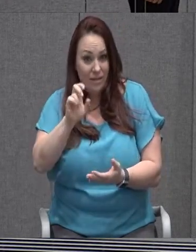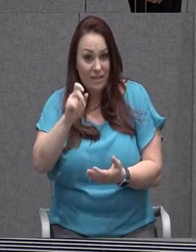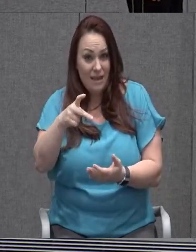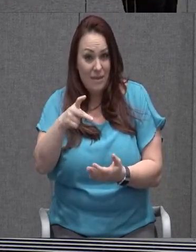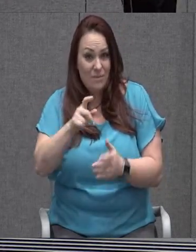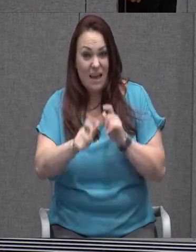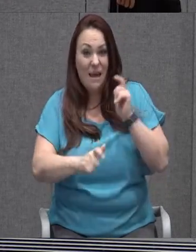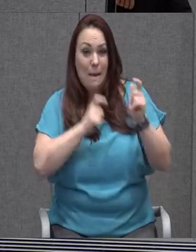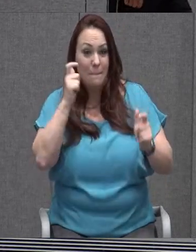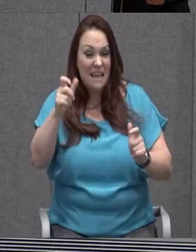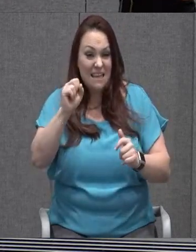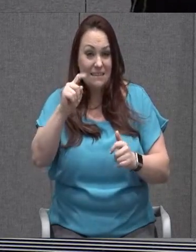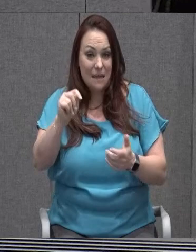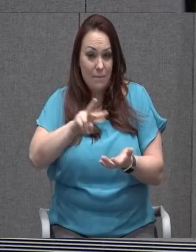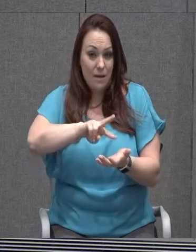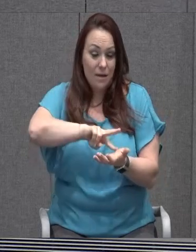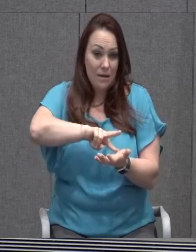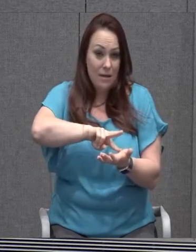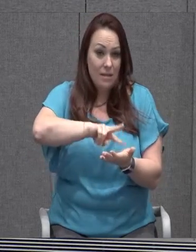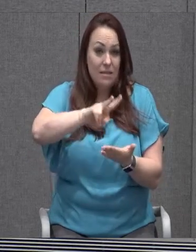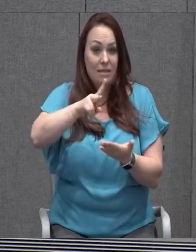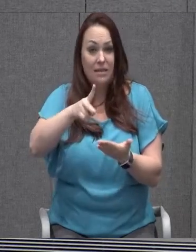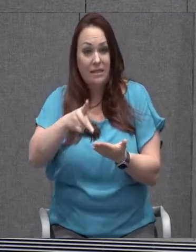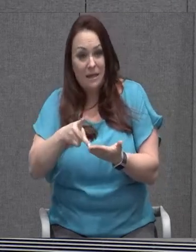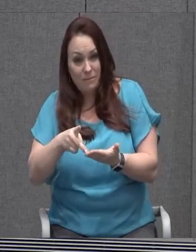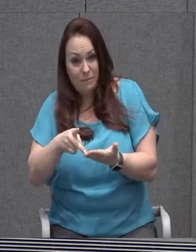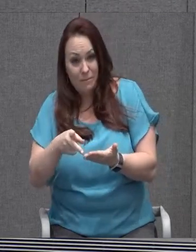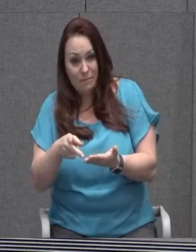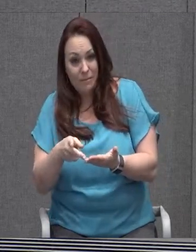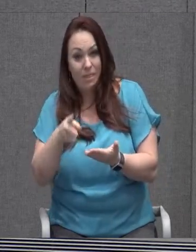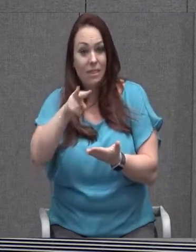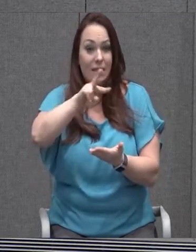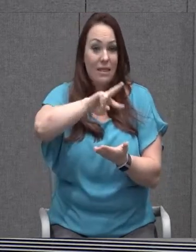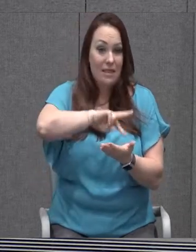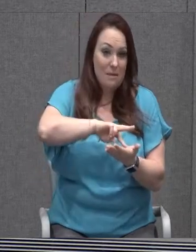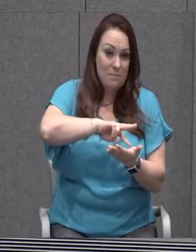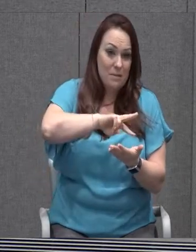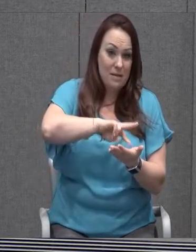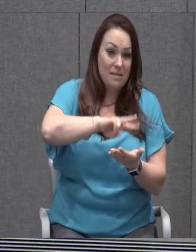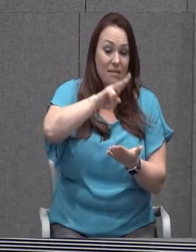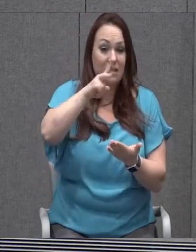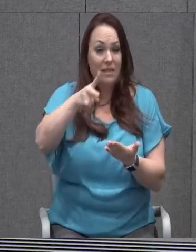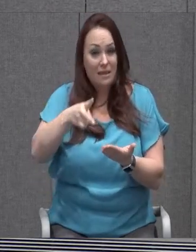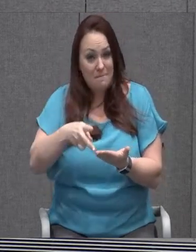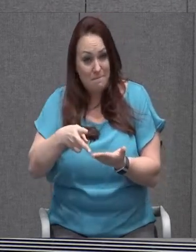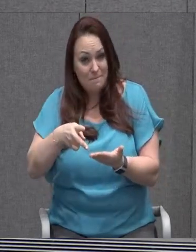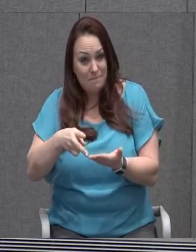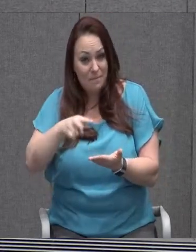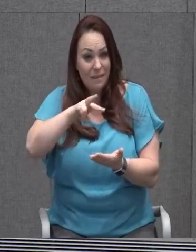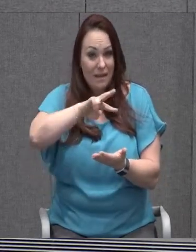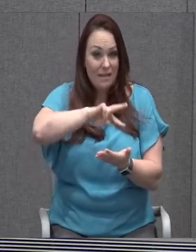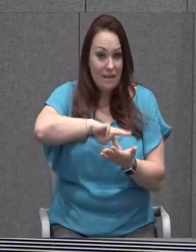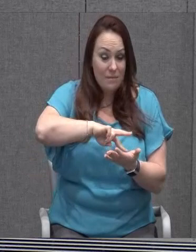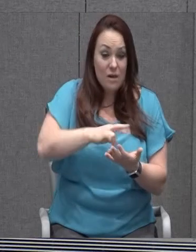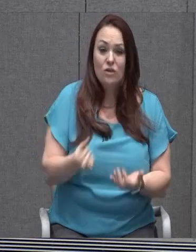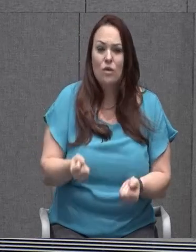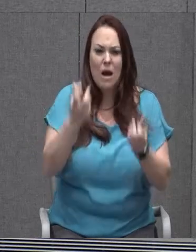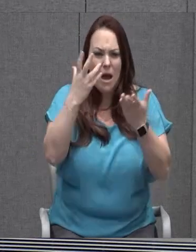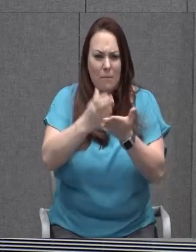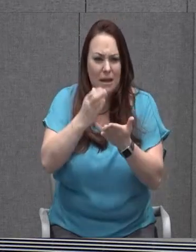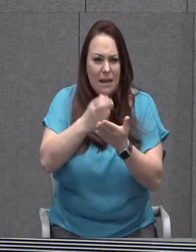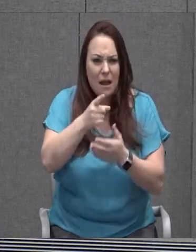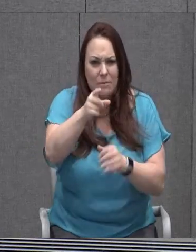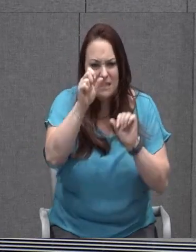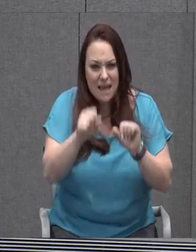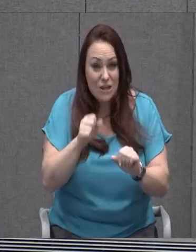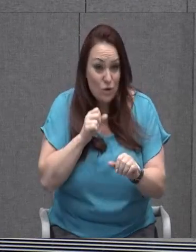taking a giant step. So big giant leap. Okay, so how many cups do you think you want to try and get